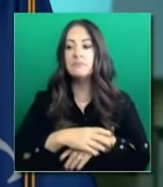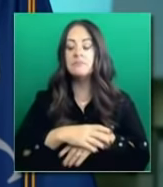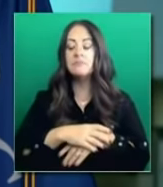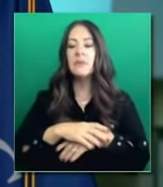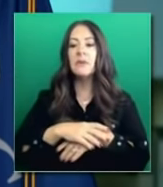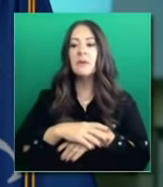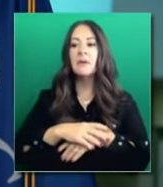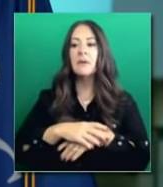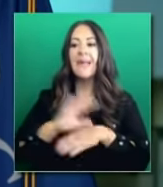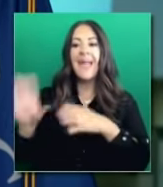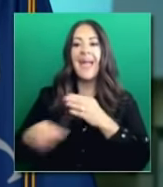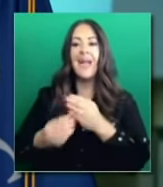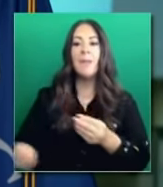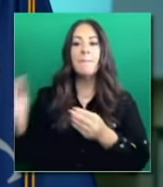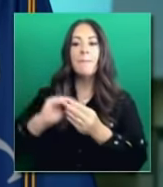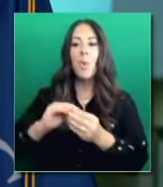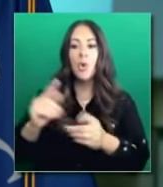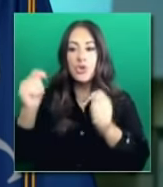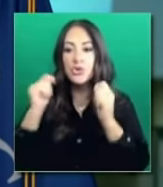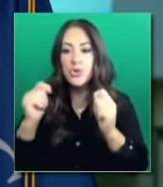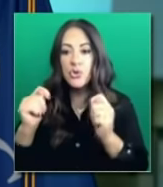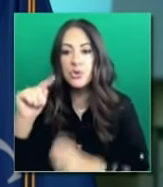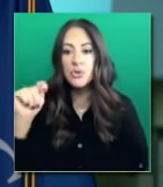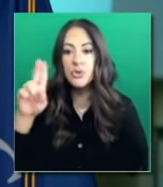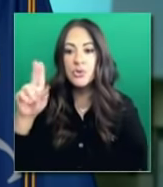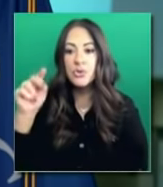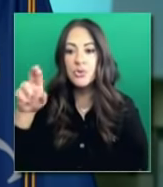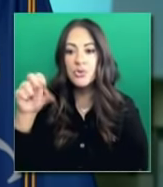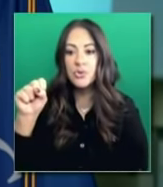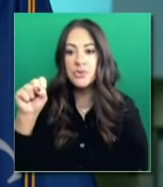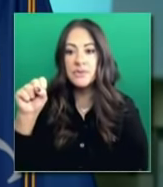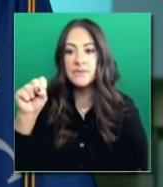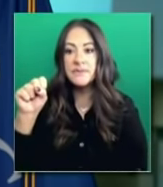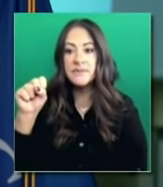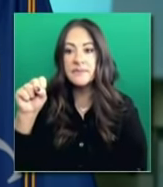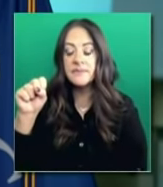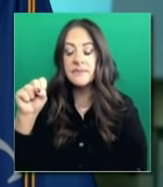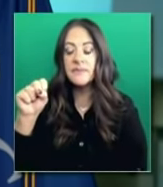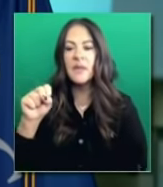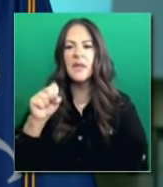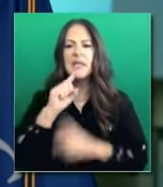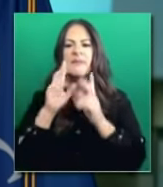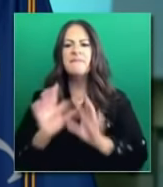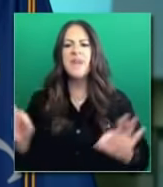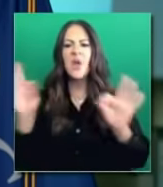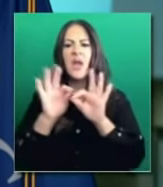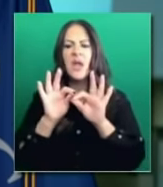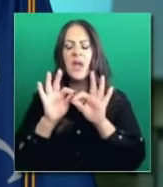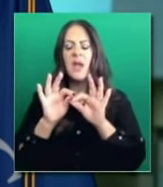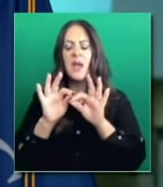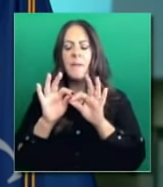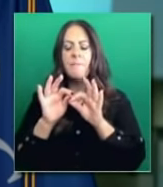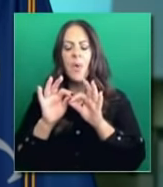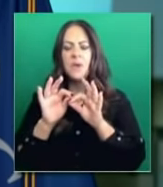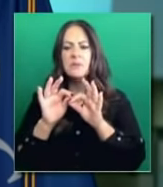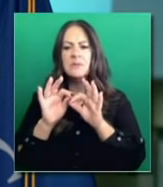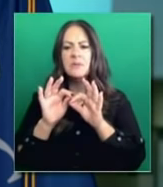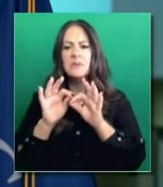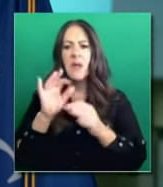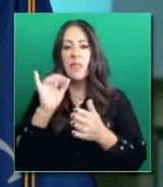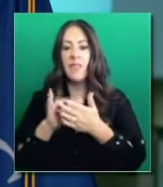loss, I can assure you, is not only top of mind, it's foundational in terms of the budget that we'll be submitting